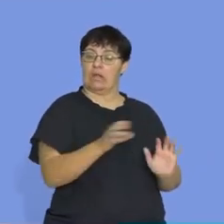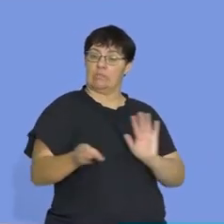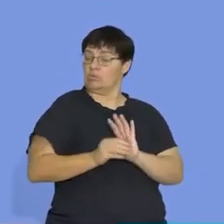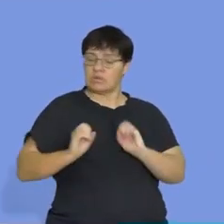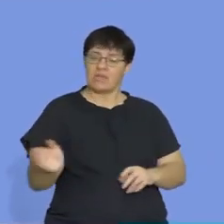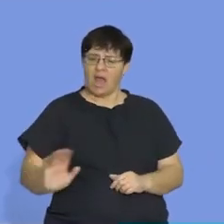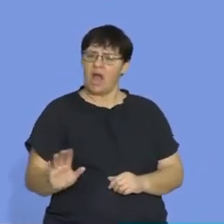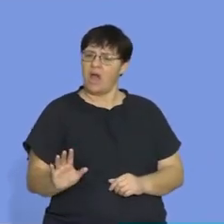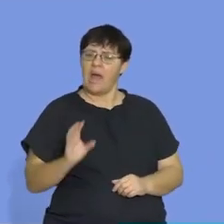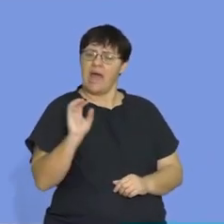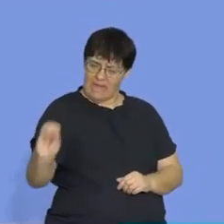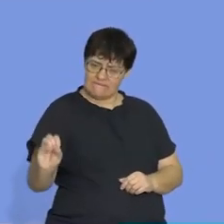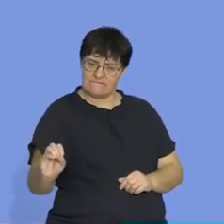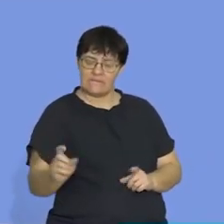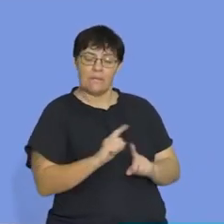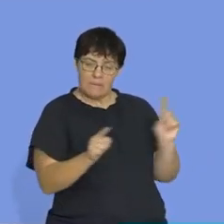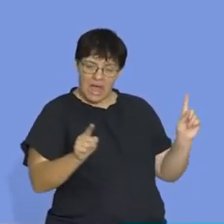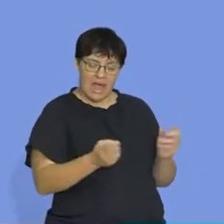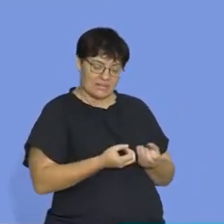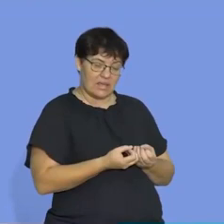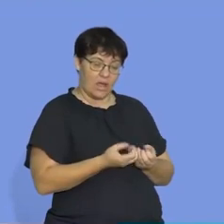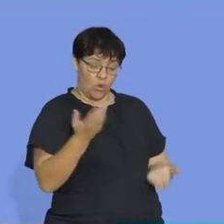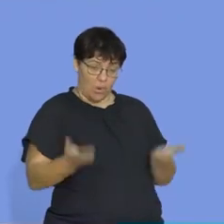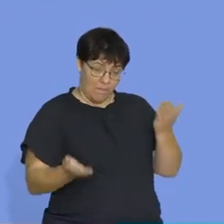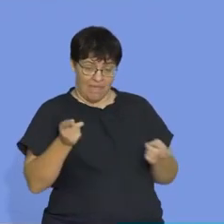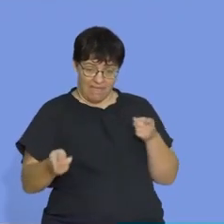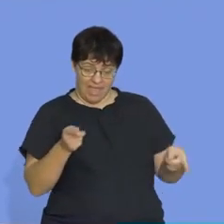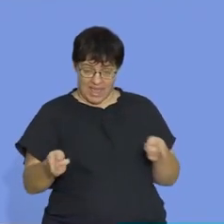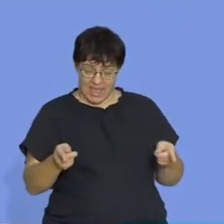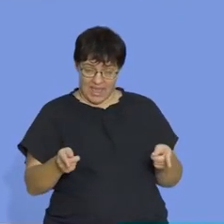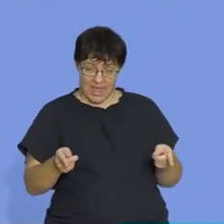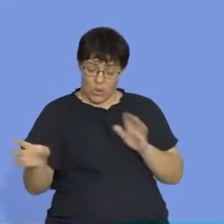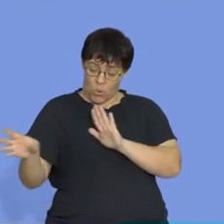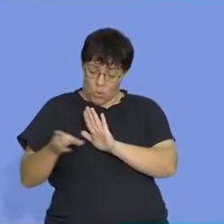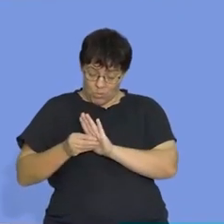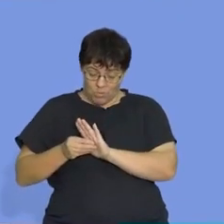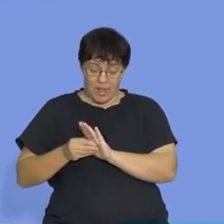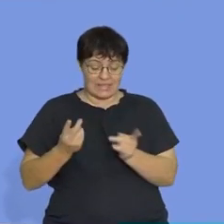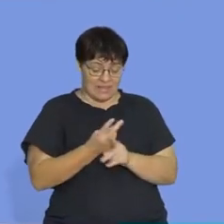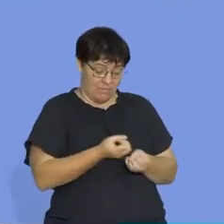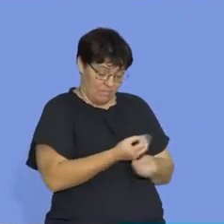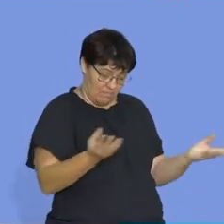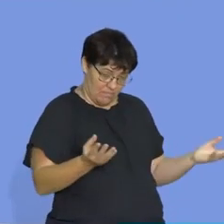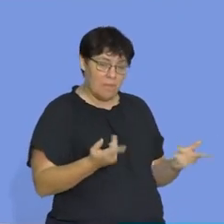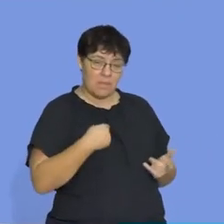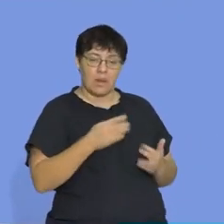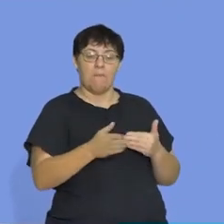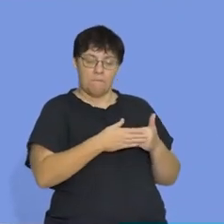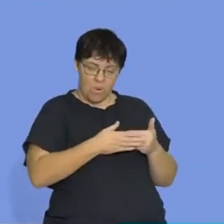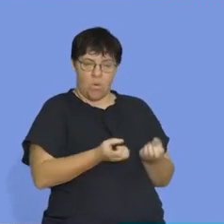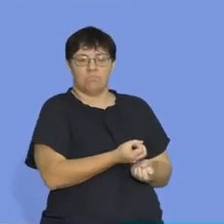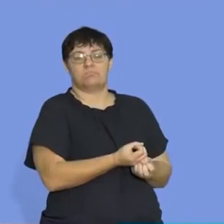what we're simply saying is that the comparison between the amount of energy absorbed to break the existing bond